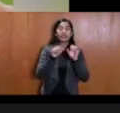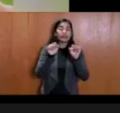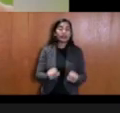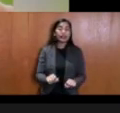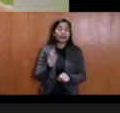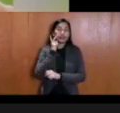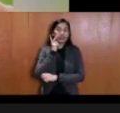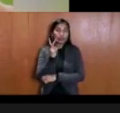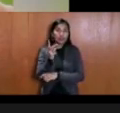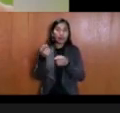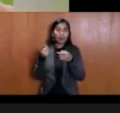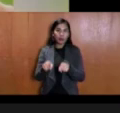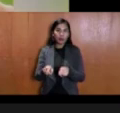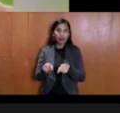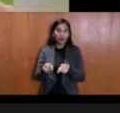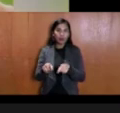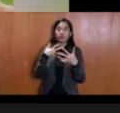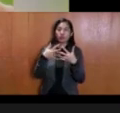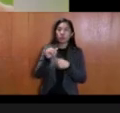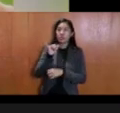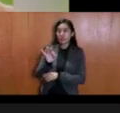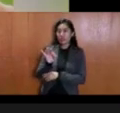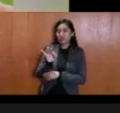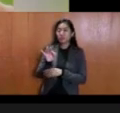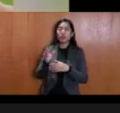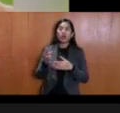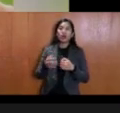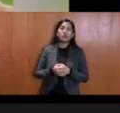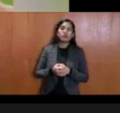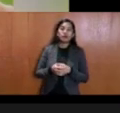that happening. Whether you are a small